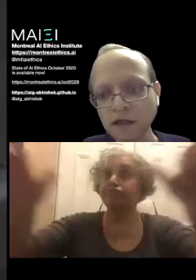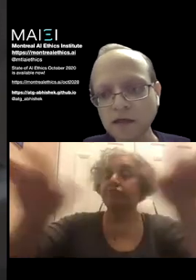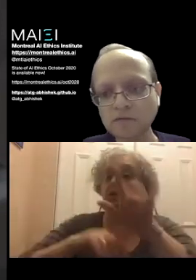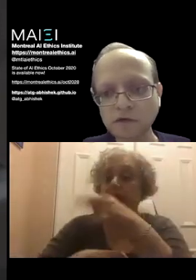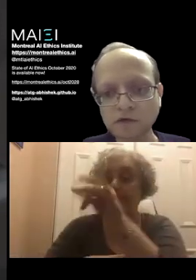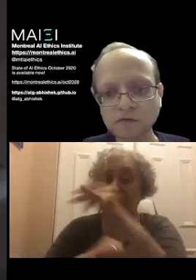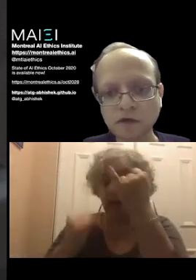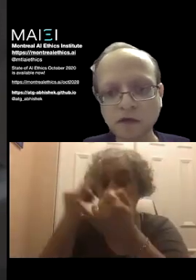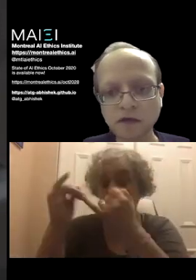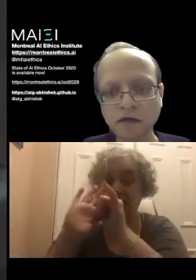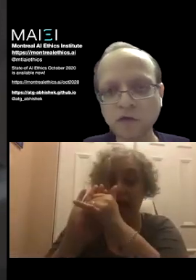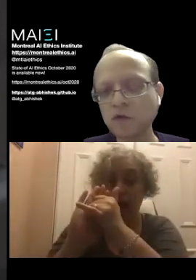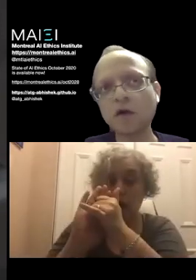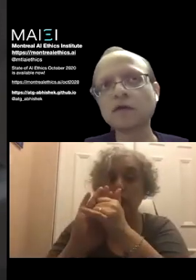finally,